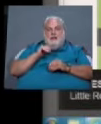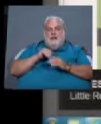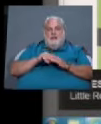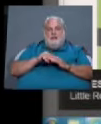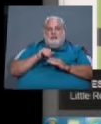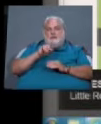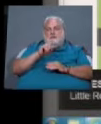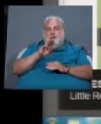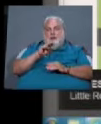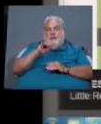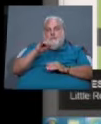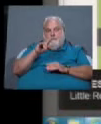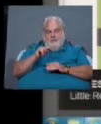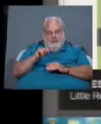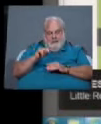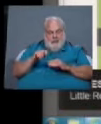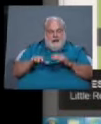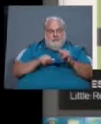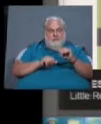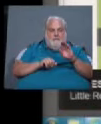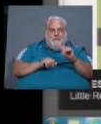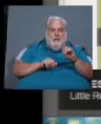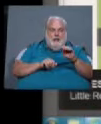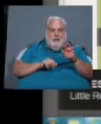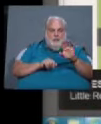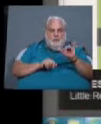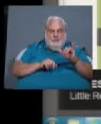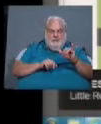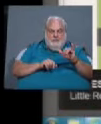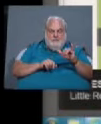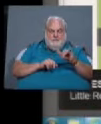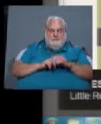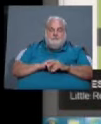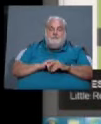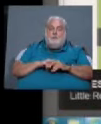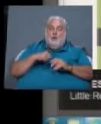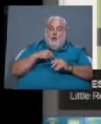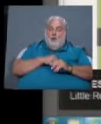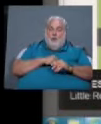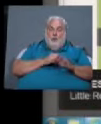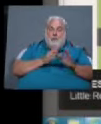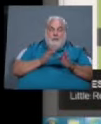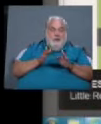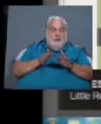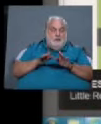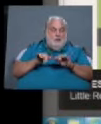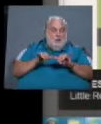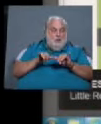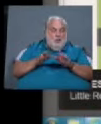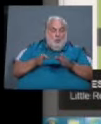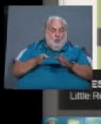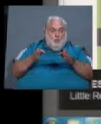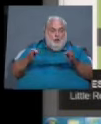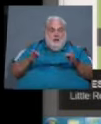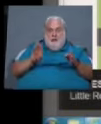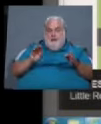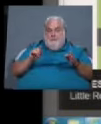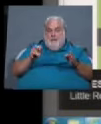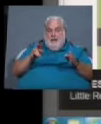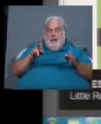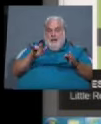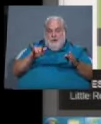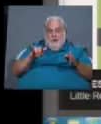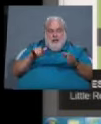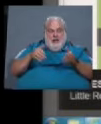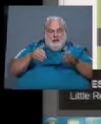Summit and depart via Battery Street. We are doing some widening on Battery Street side too, again to provide some